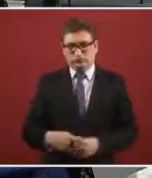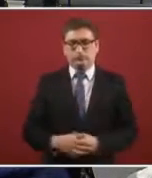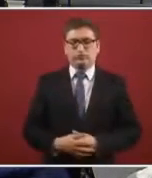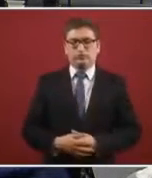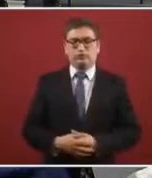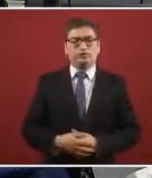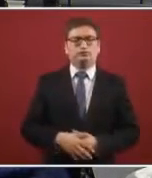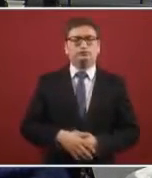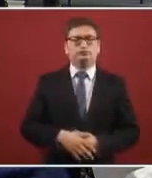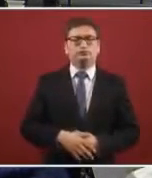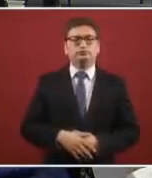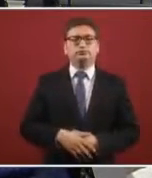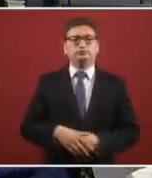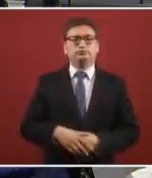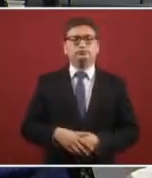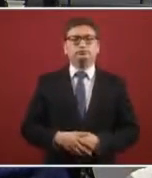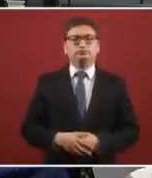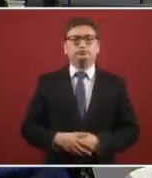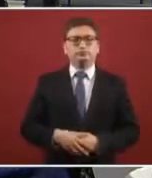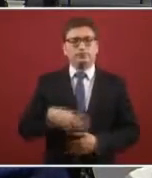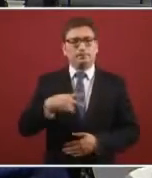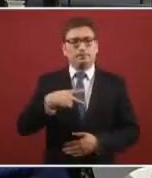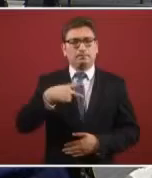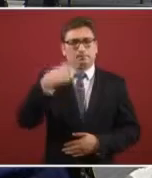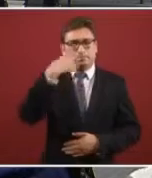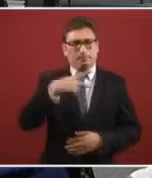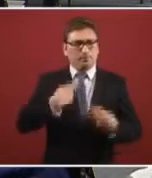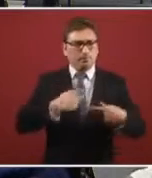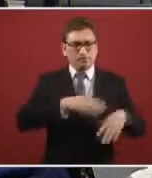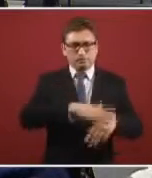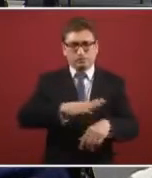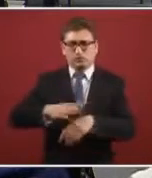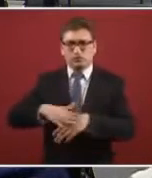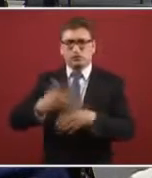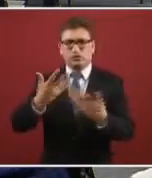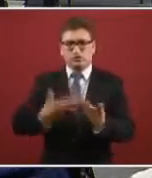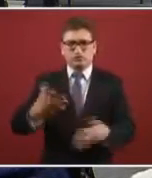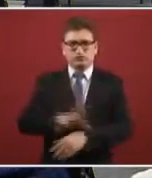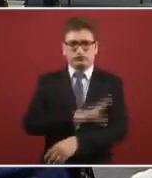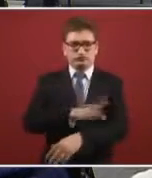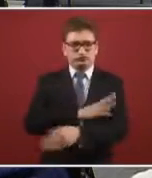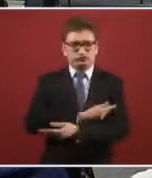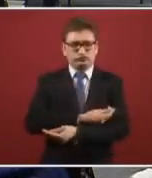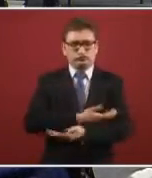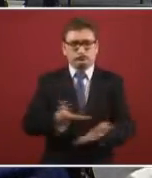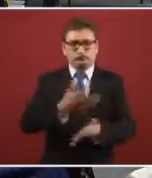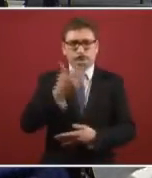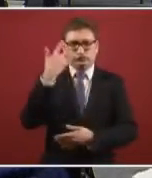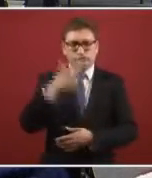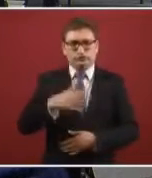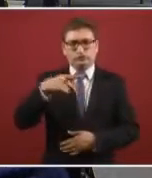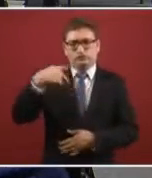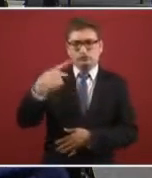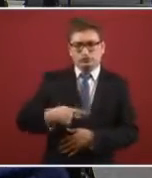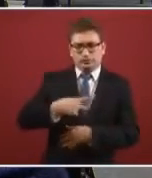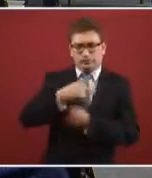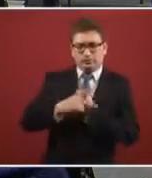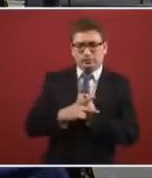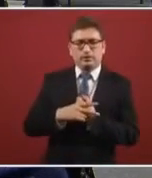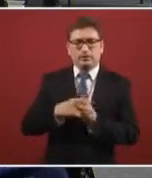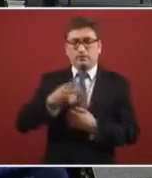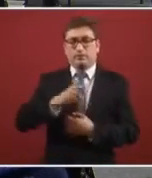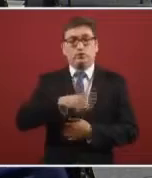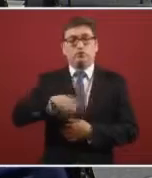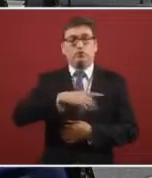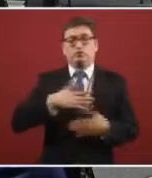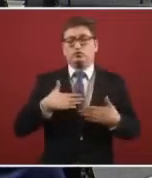Pueblo de México, people of Mexico. les devuelvo la energía eléctrica I'm que es de la returning to exclusiva you propiedad de la nación, to pero no to se you.